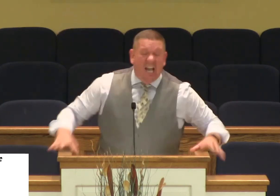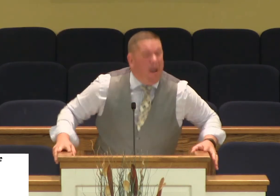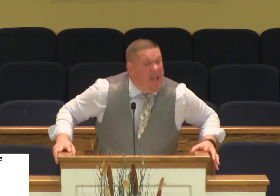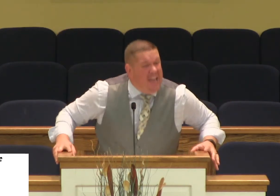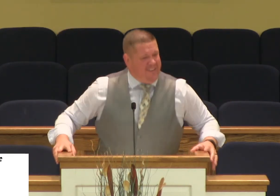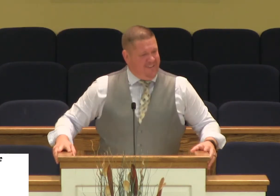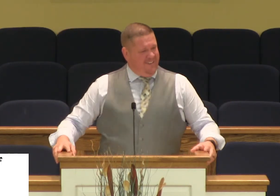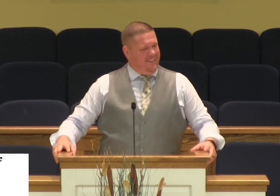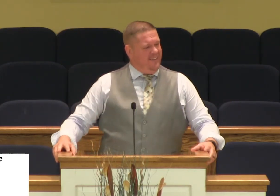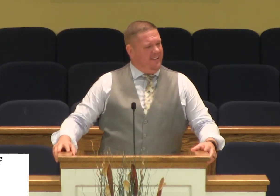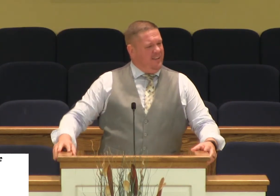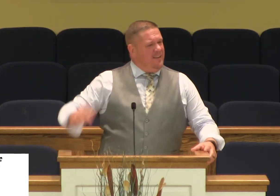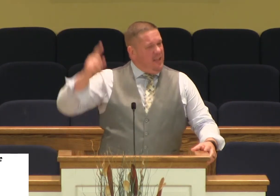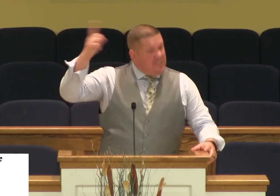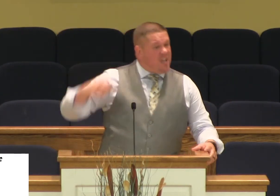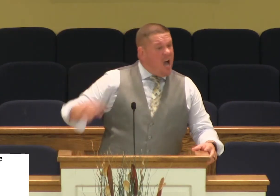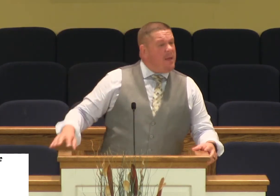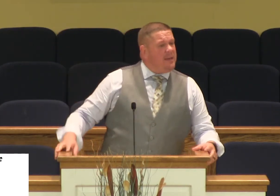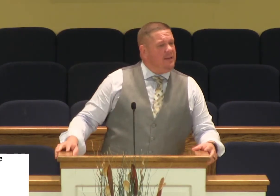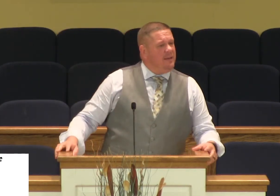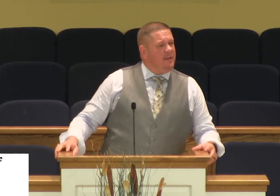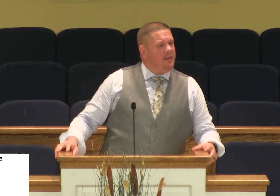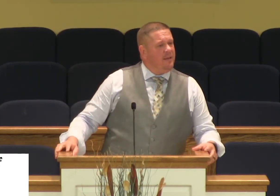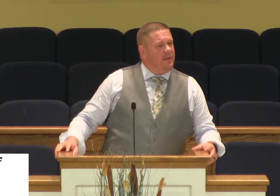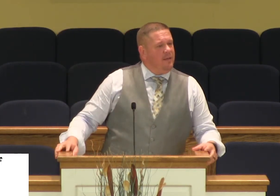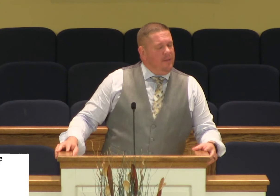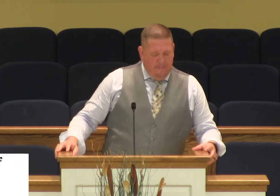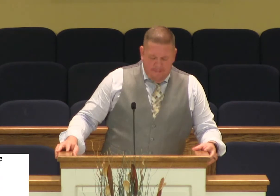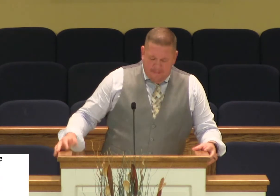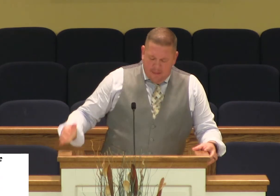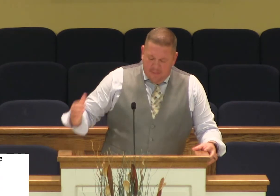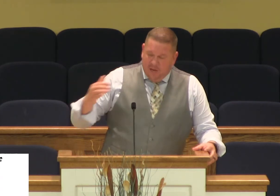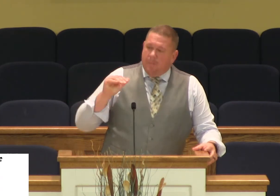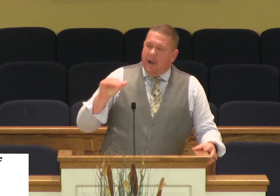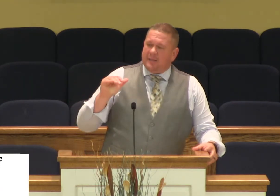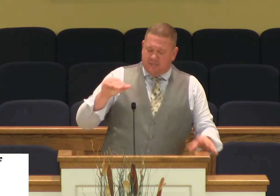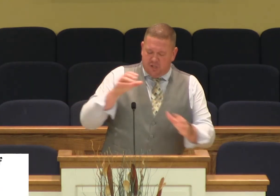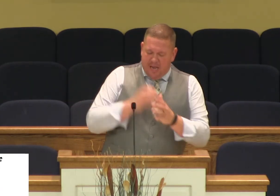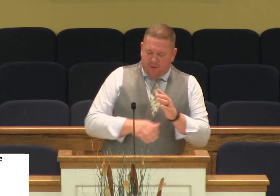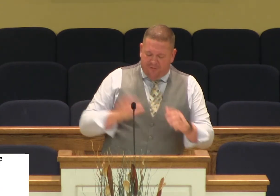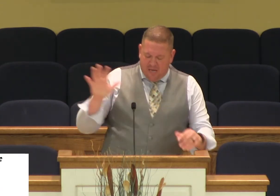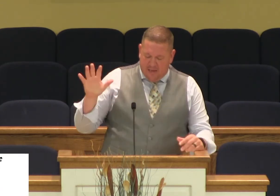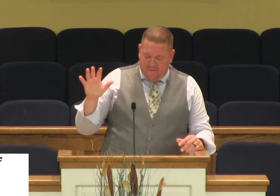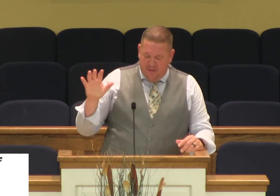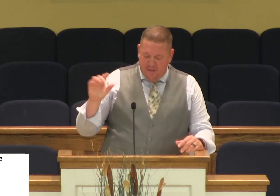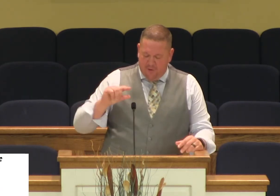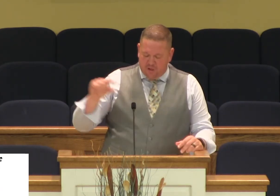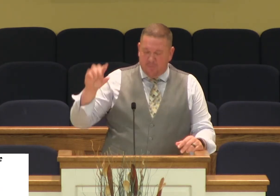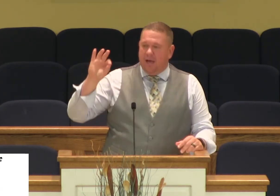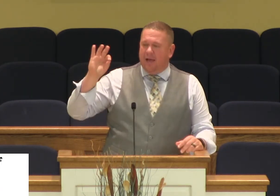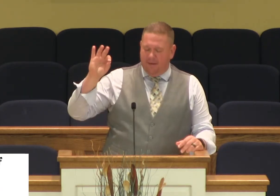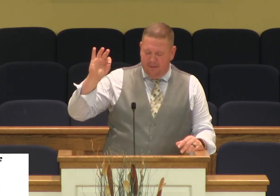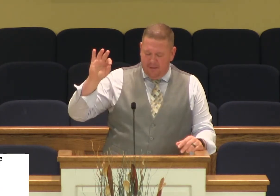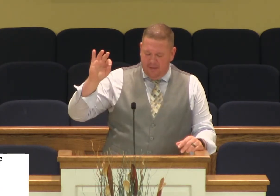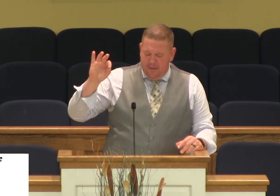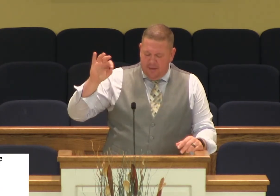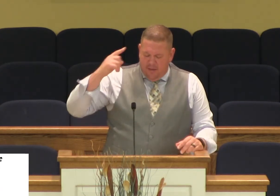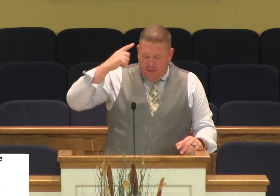He's coming. He's coming. And then he reminds us in chapter 5, verse number